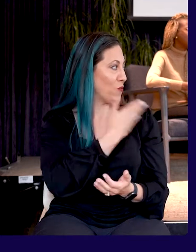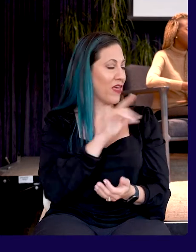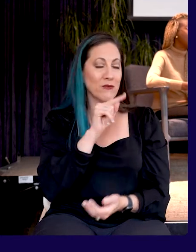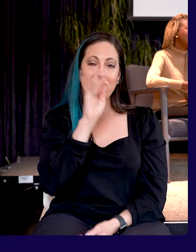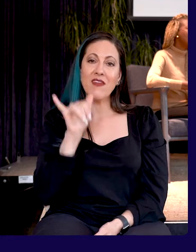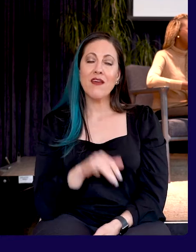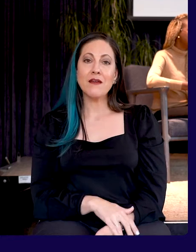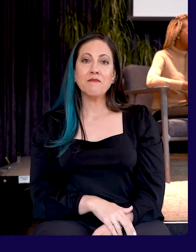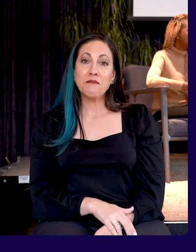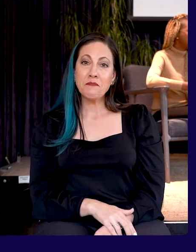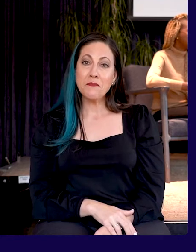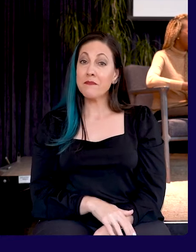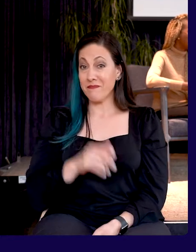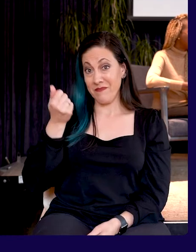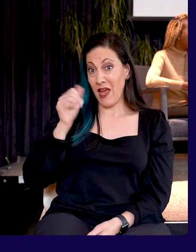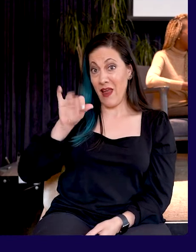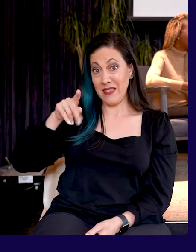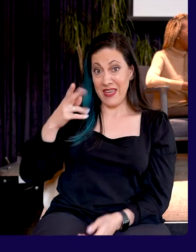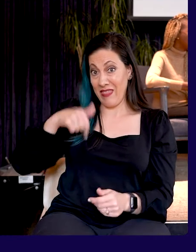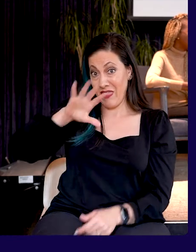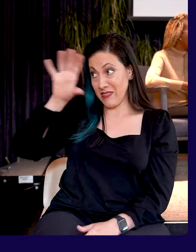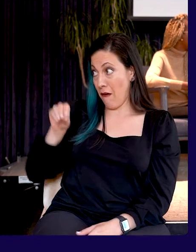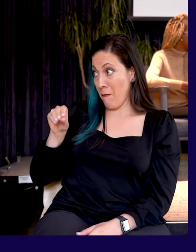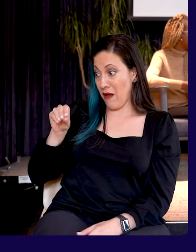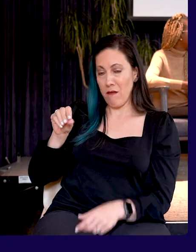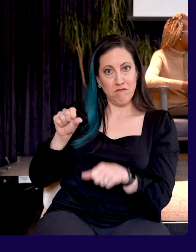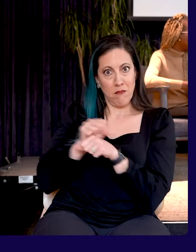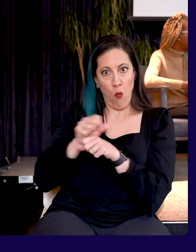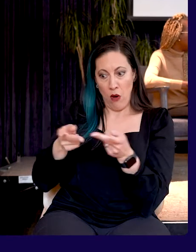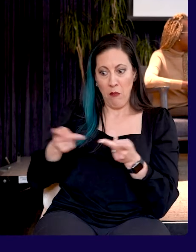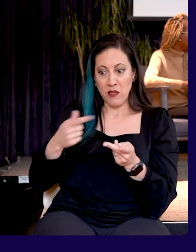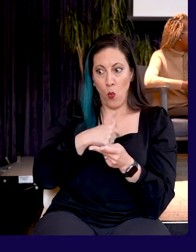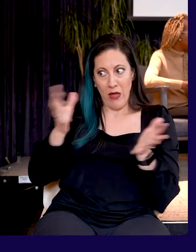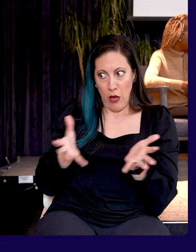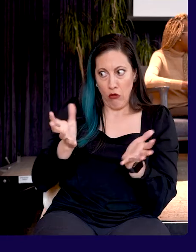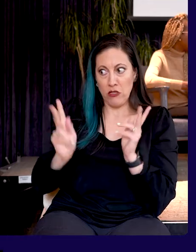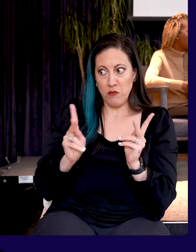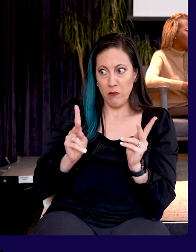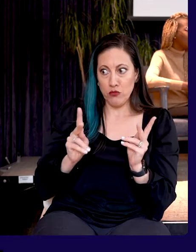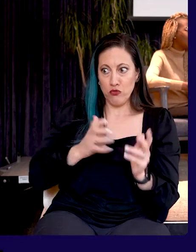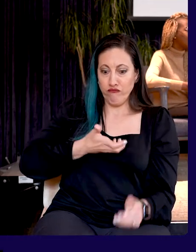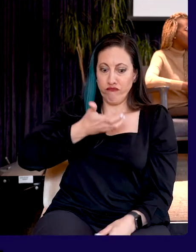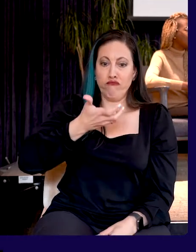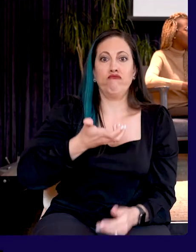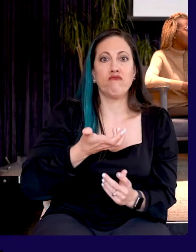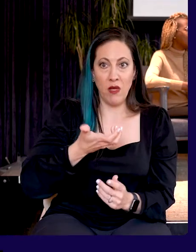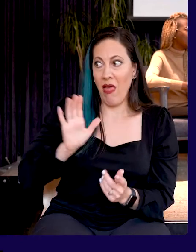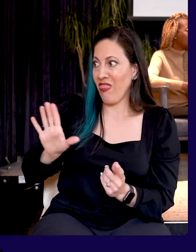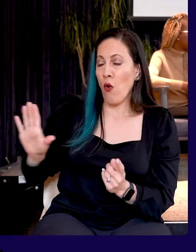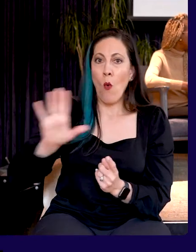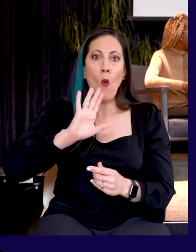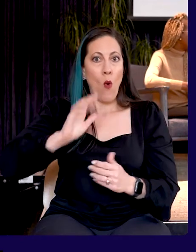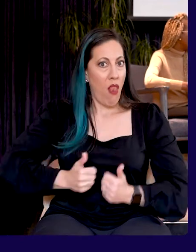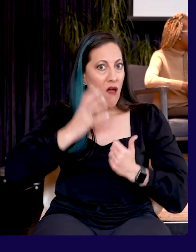The idea, the 19th is certainly a workplace where we encourage people to bring their lived experience to work. That is something that